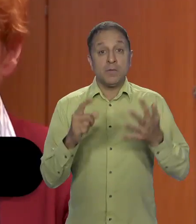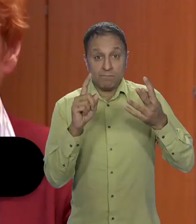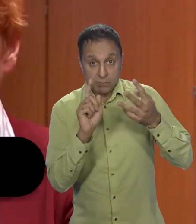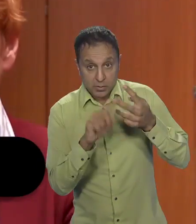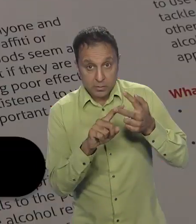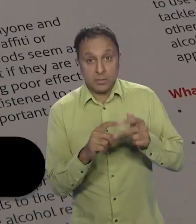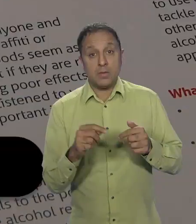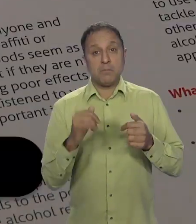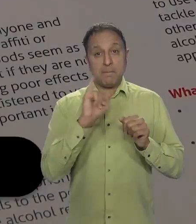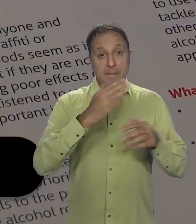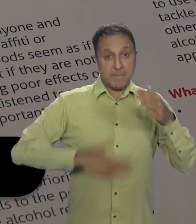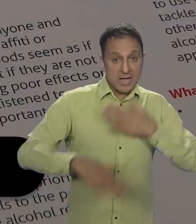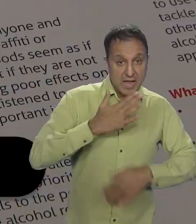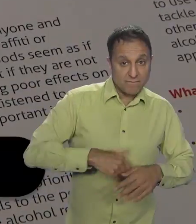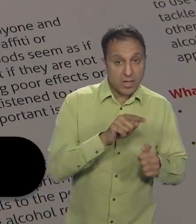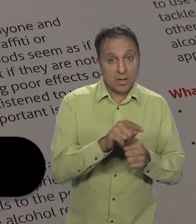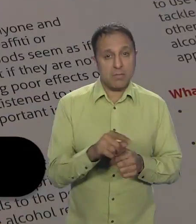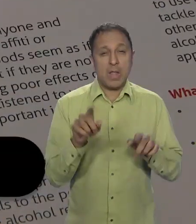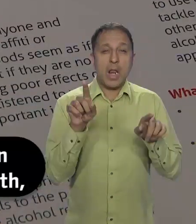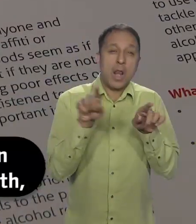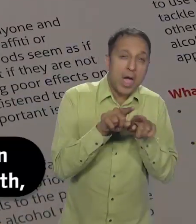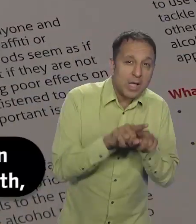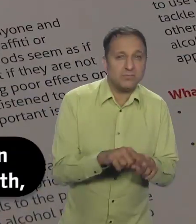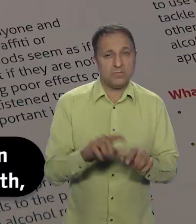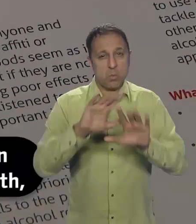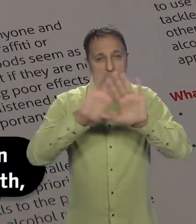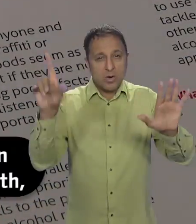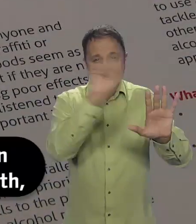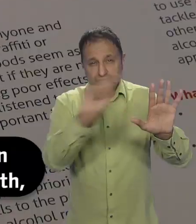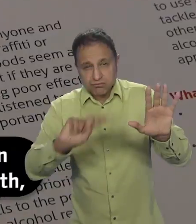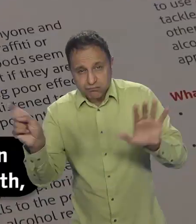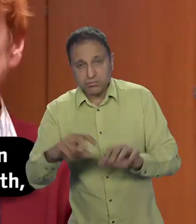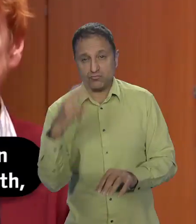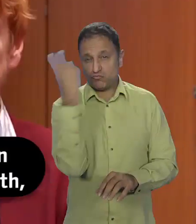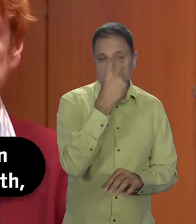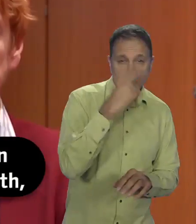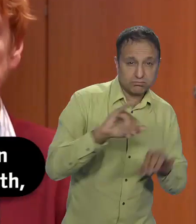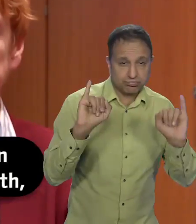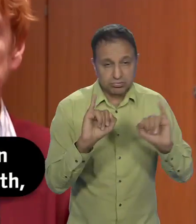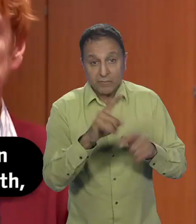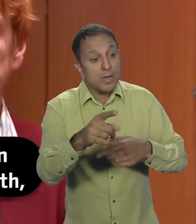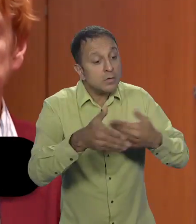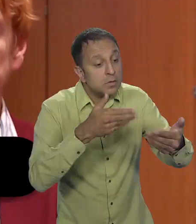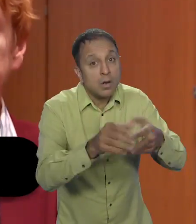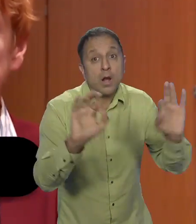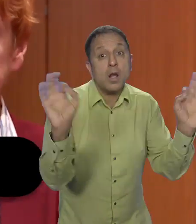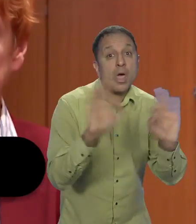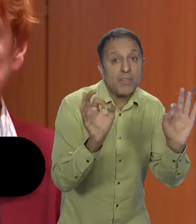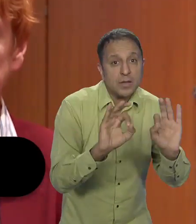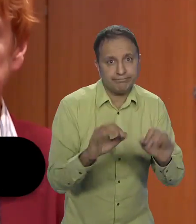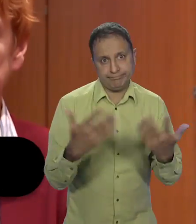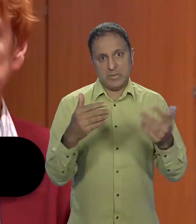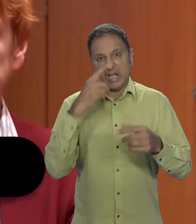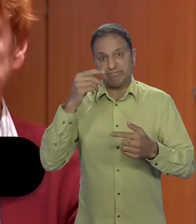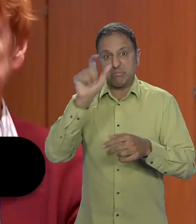The next priority is antisocial behaviour. Things like graffiti and drunken behaviour, if they aren't dealt with, can have bad